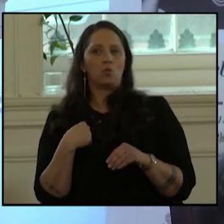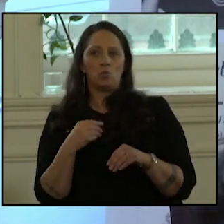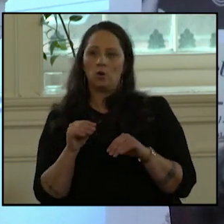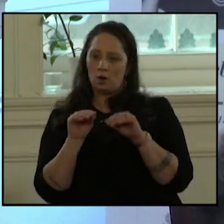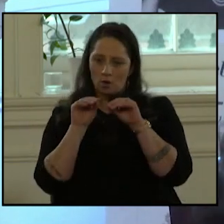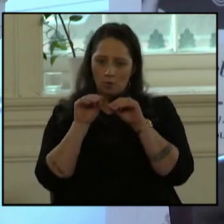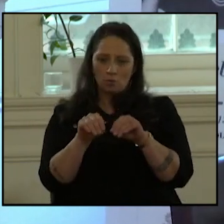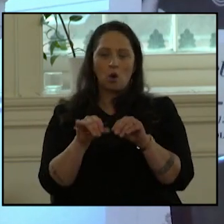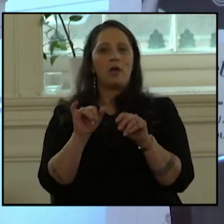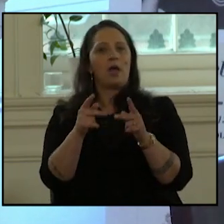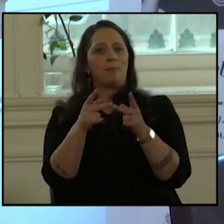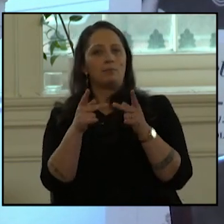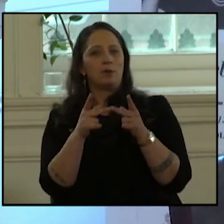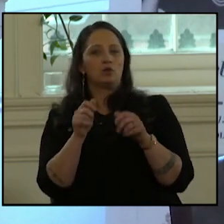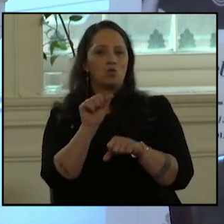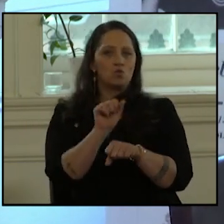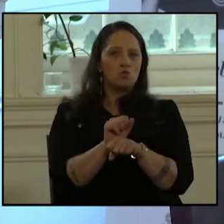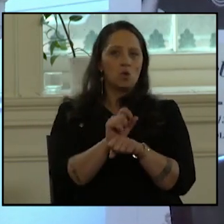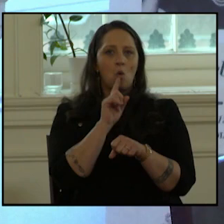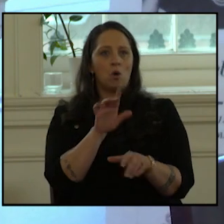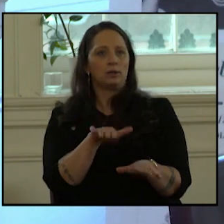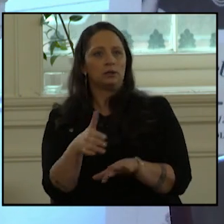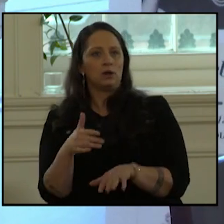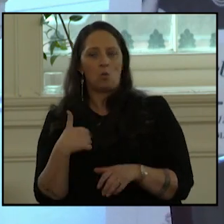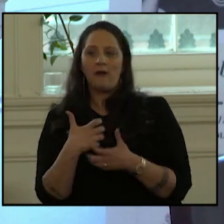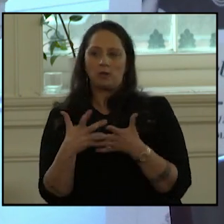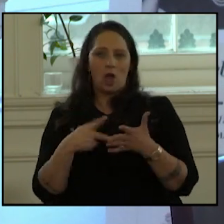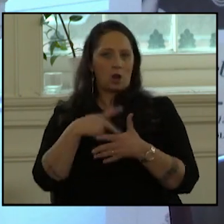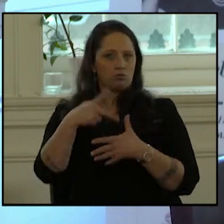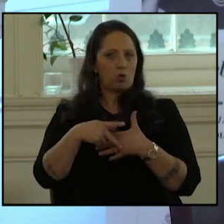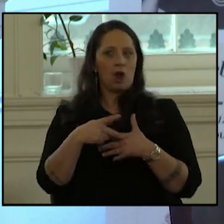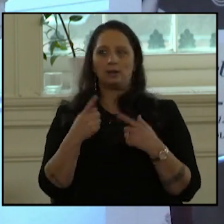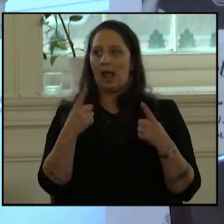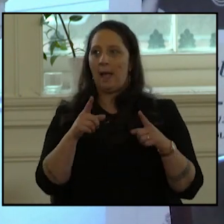lived, worked, or died. Right, so we've got a lot of projects